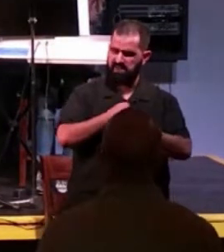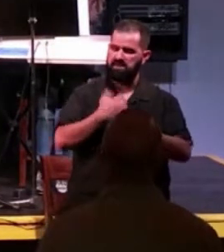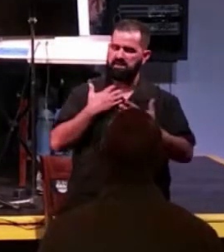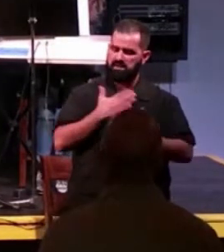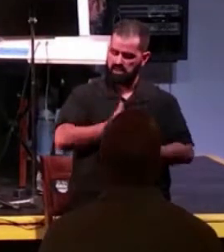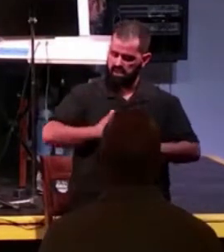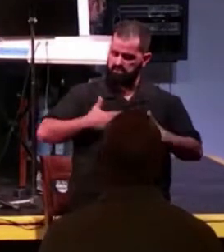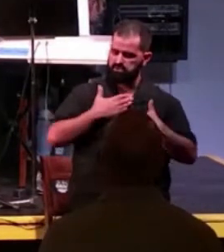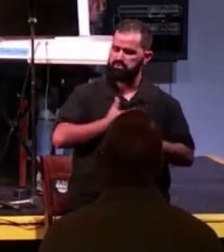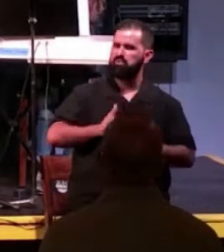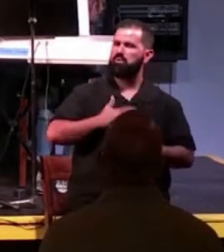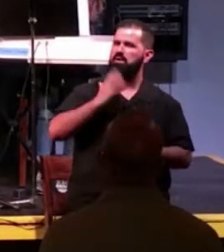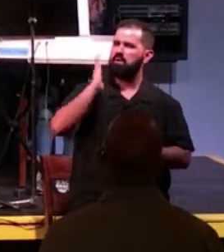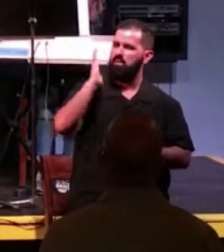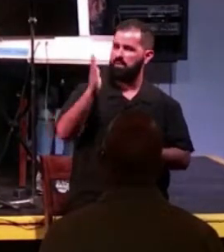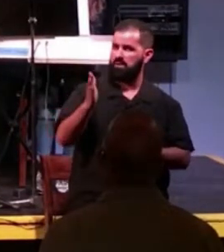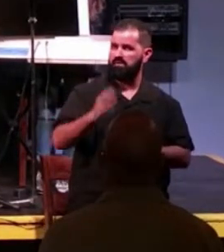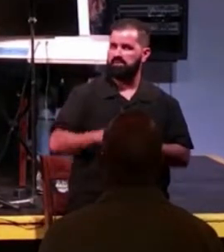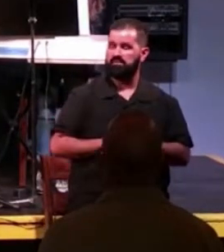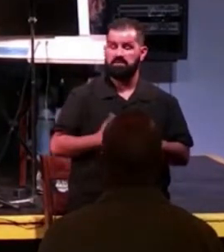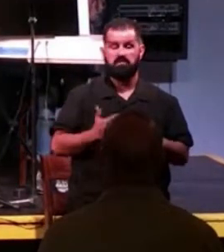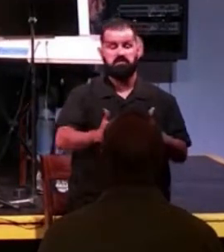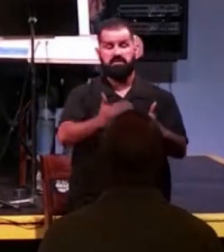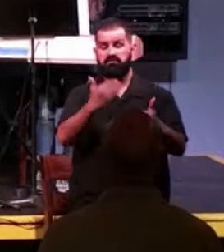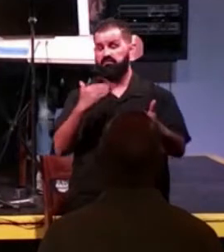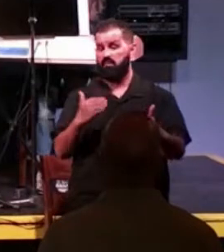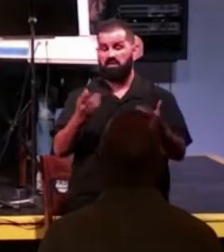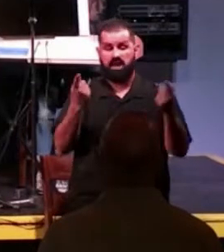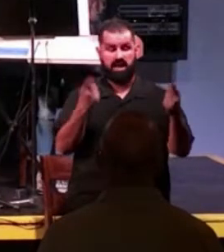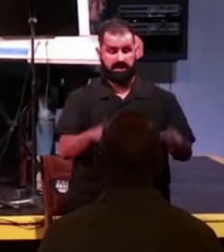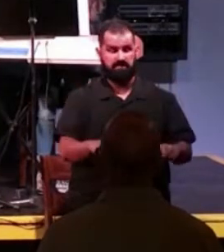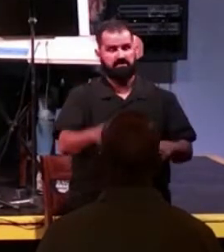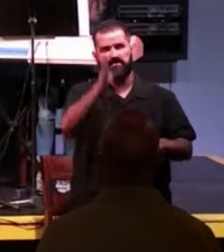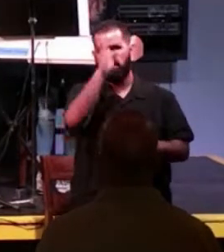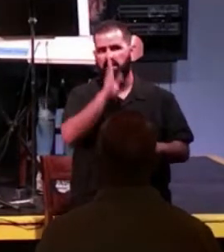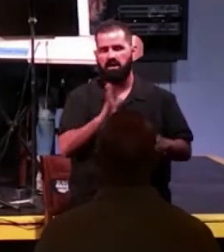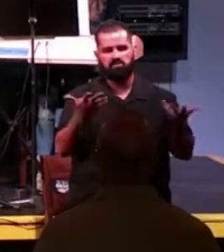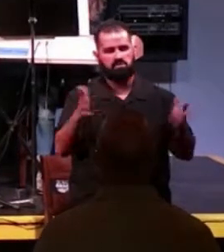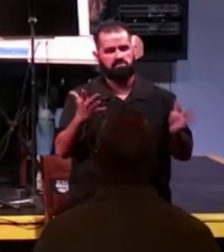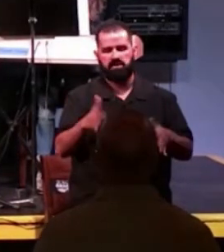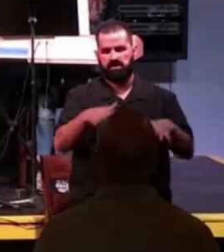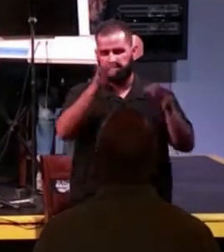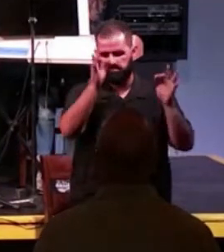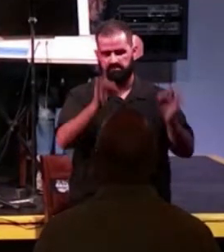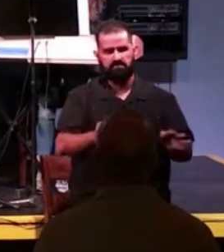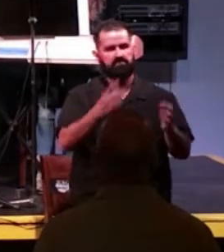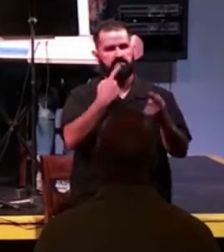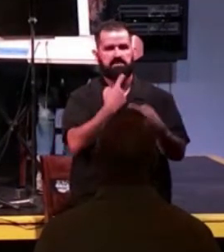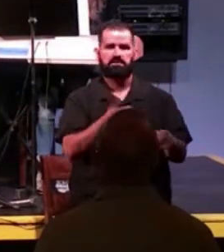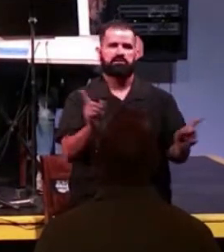made. Before it even happened to you, God already declared it.